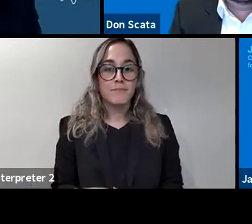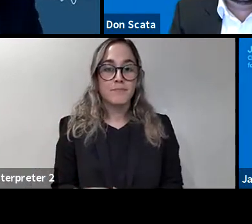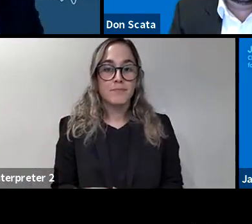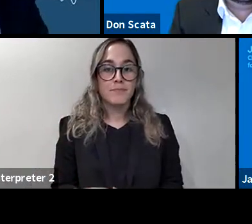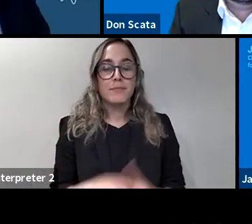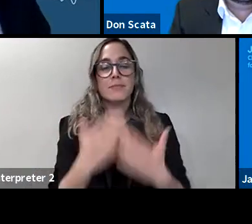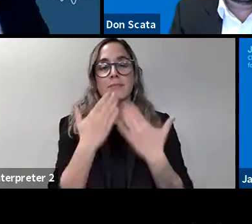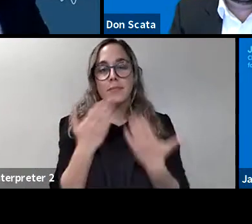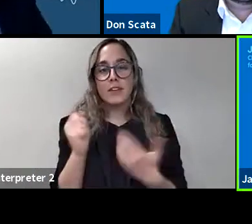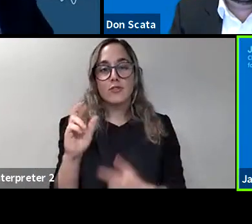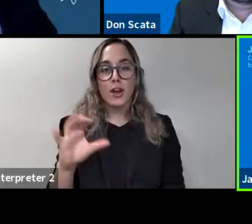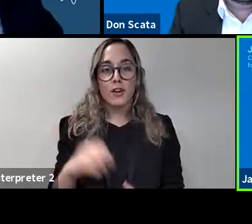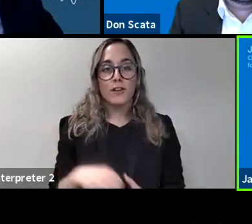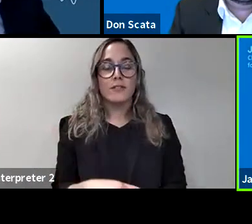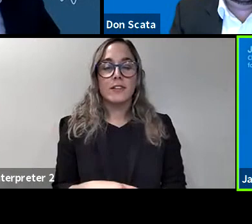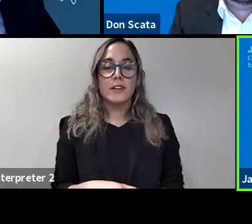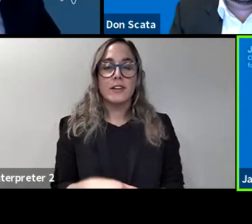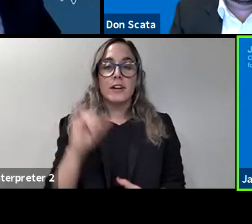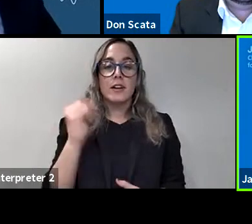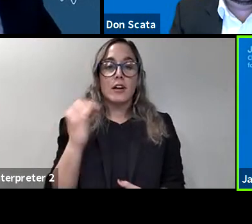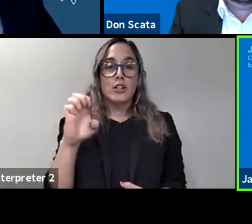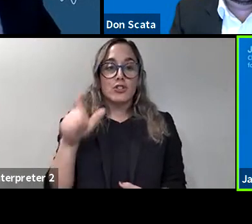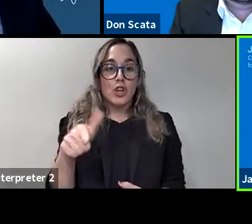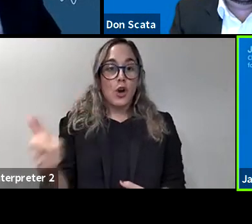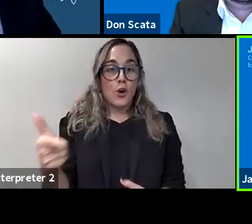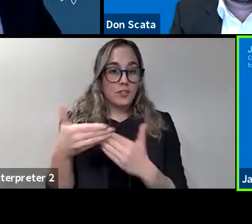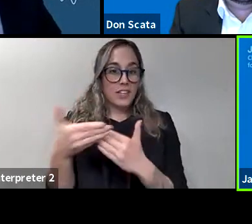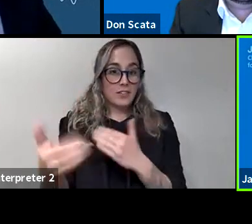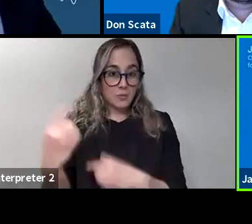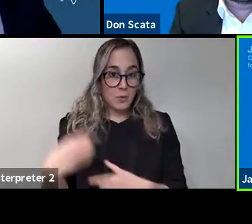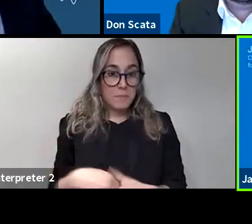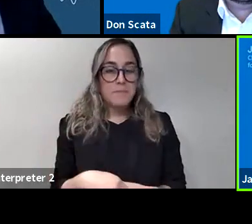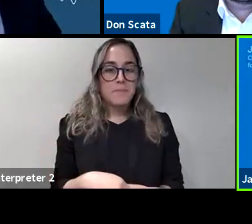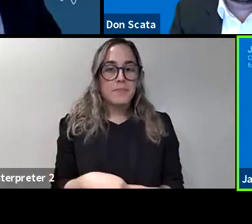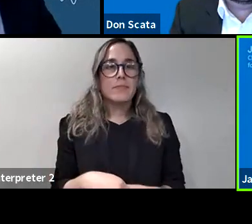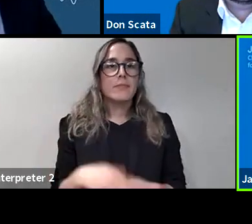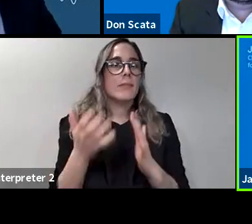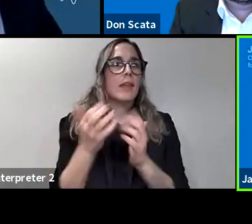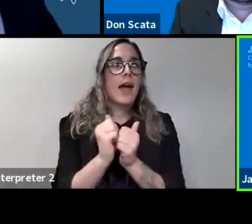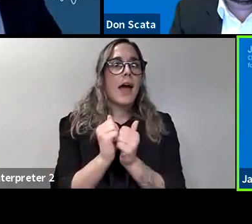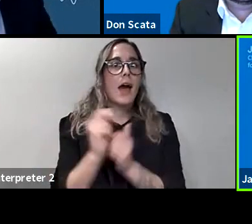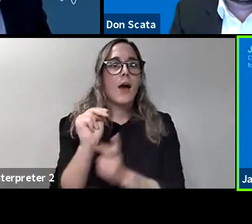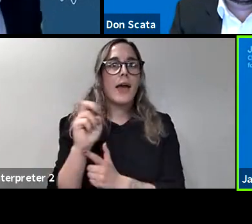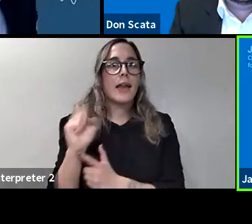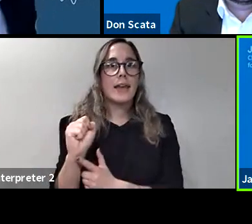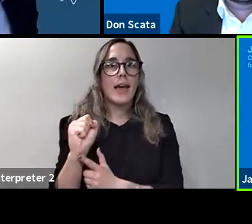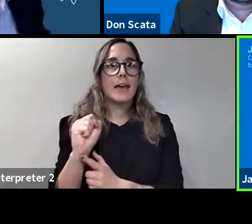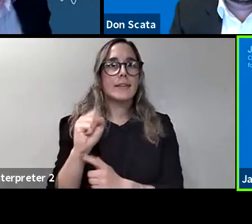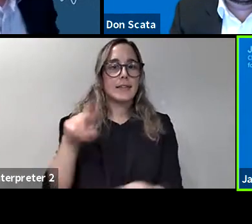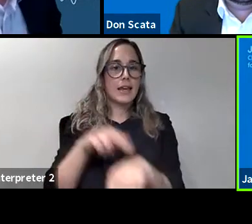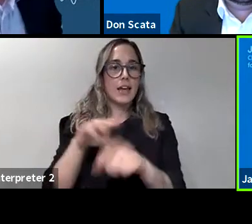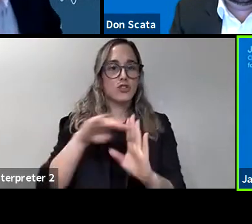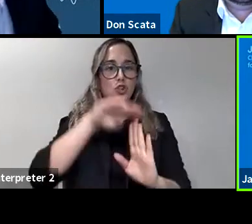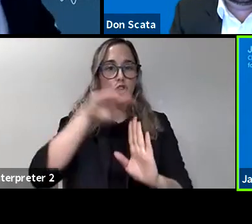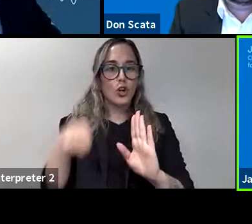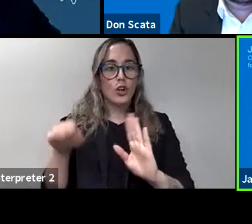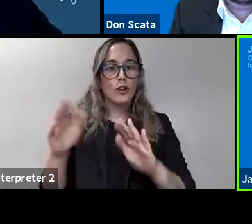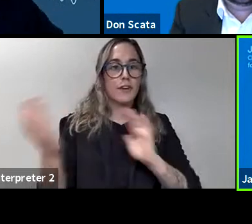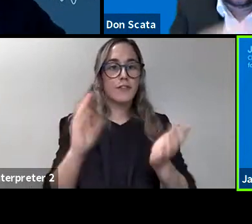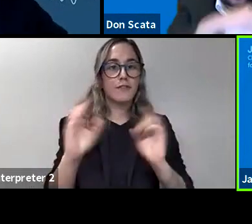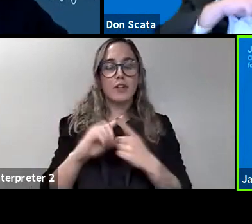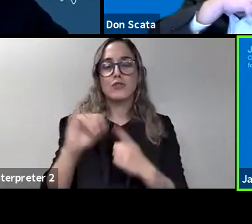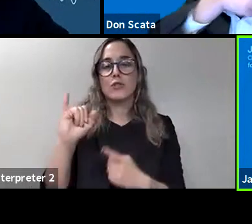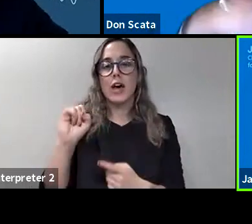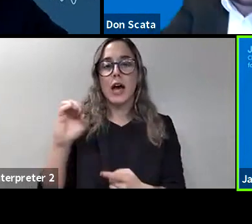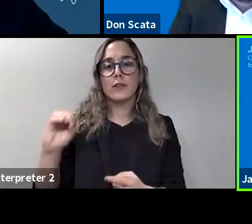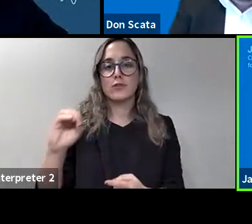Thanks, Eric. Joe, the next one's for you. How does the NES national curve compare to the ISO